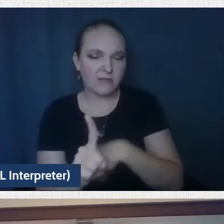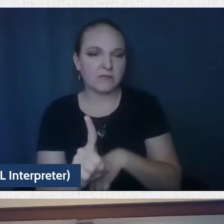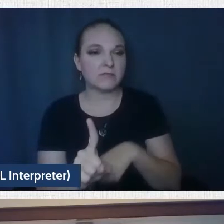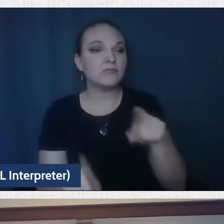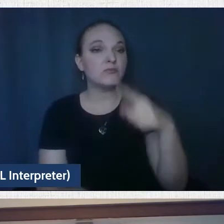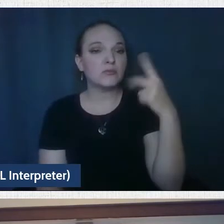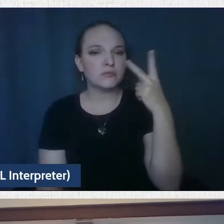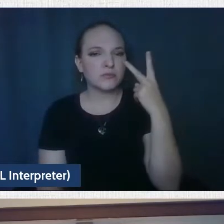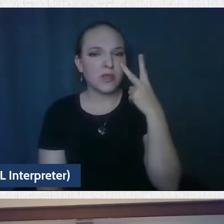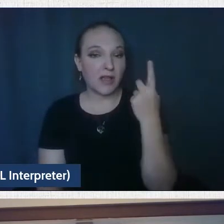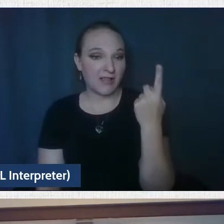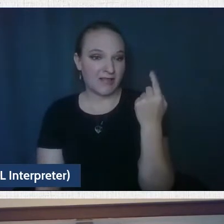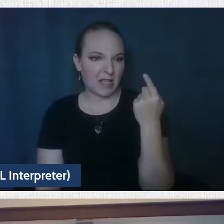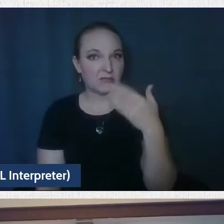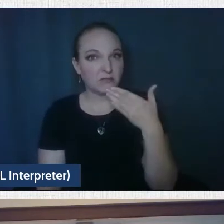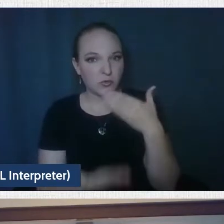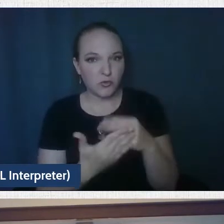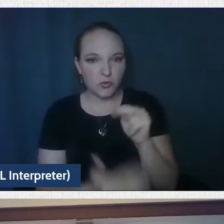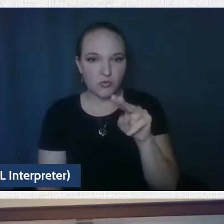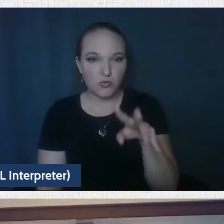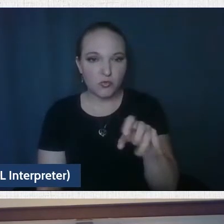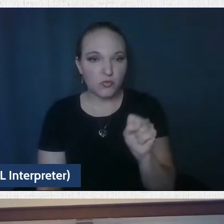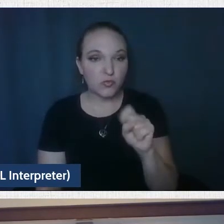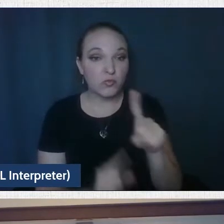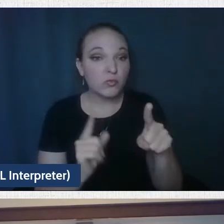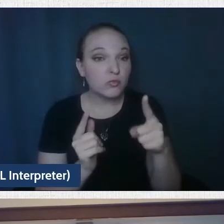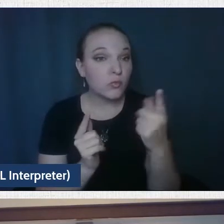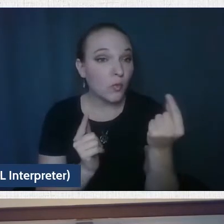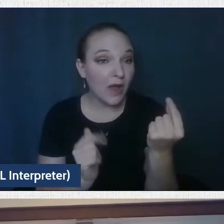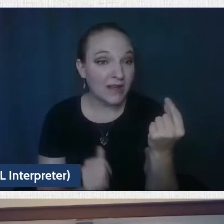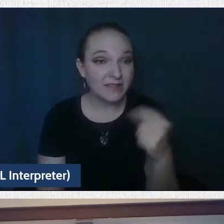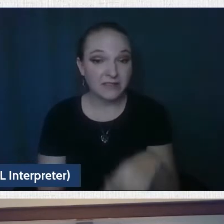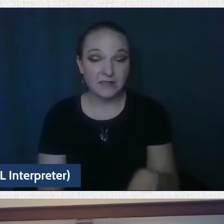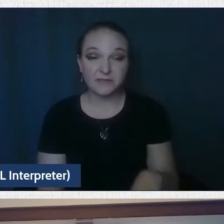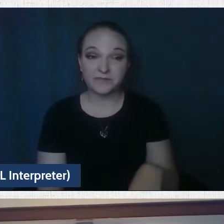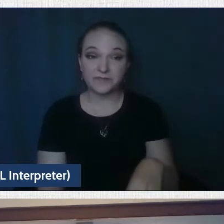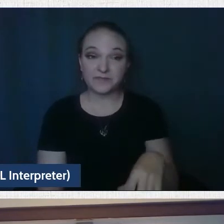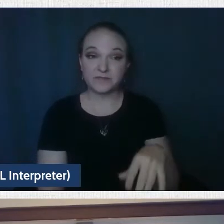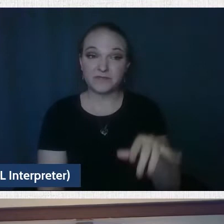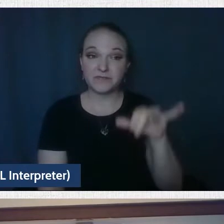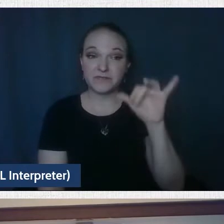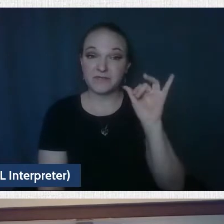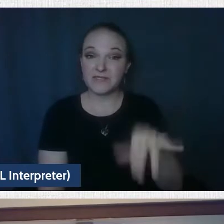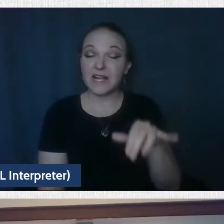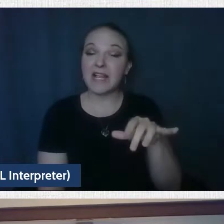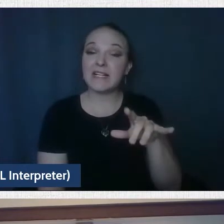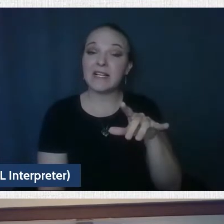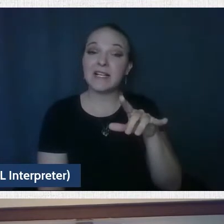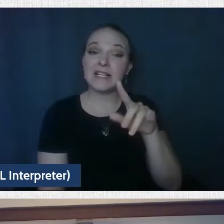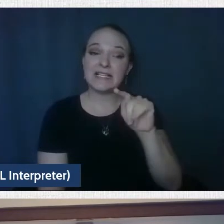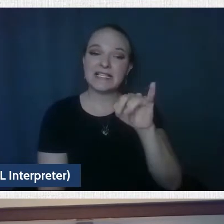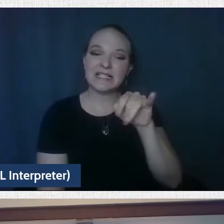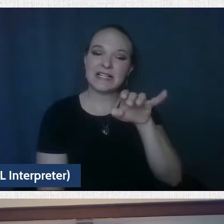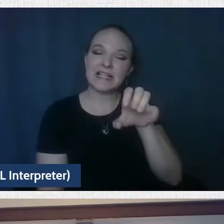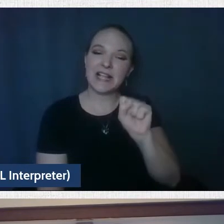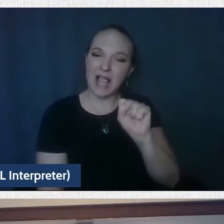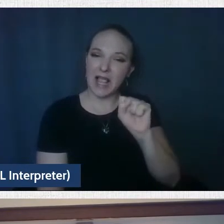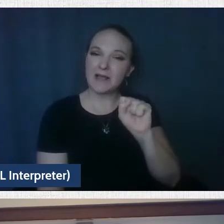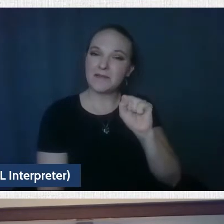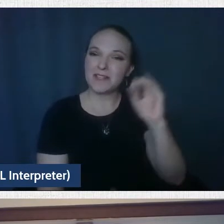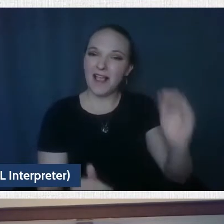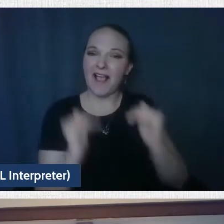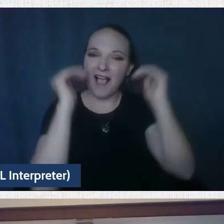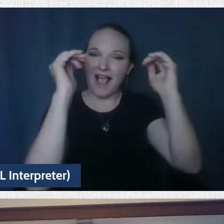the great news last year around Queen's placement in the Times Higher Education around the sustainable UN